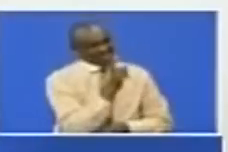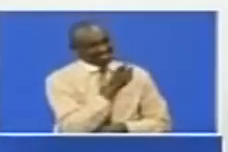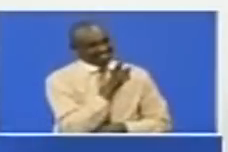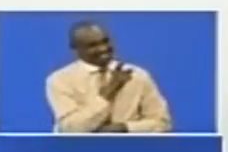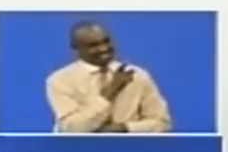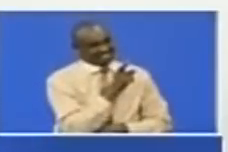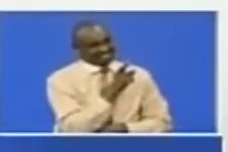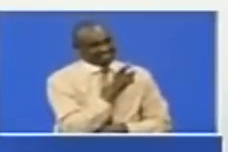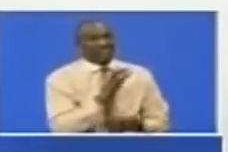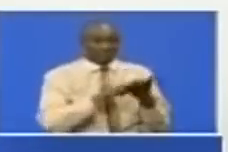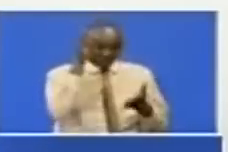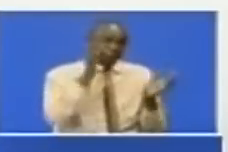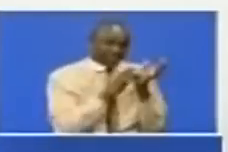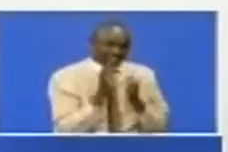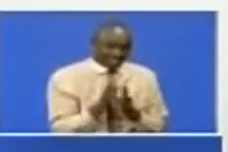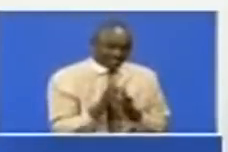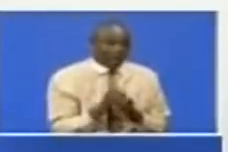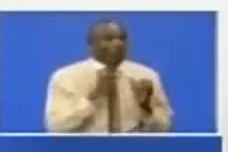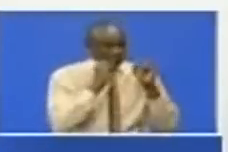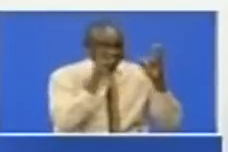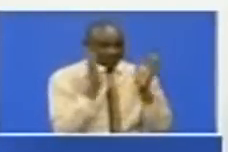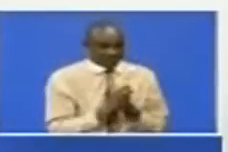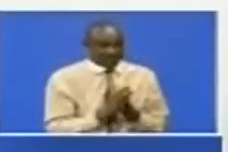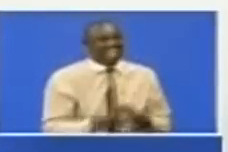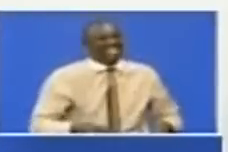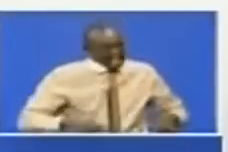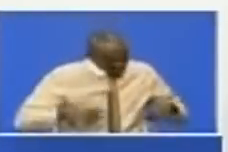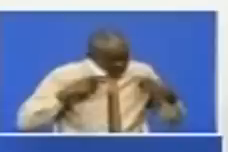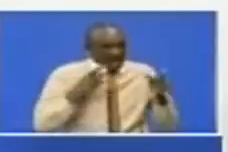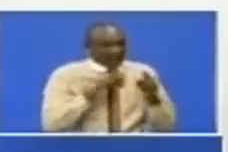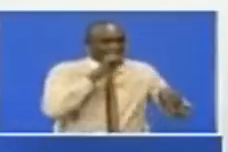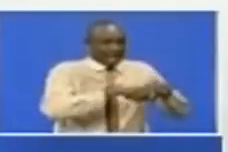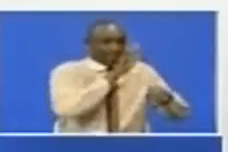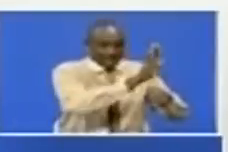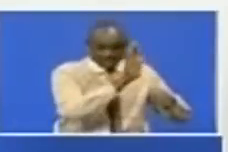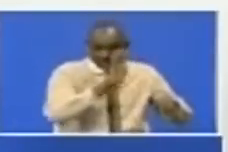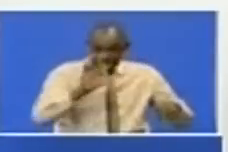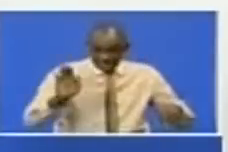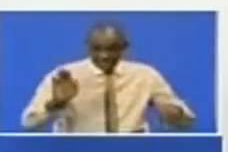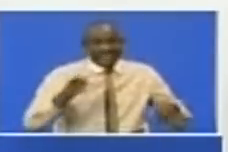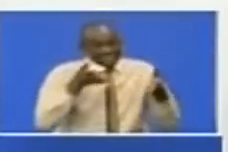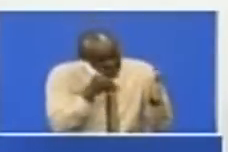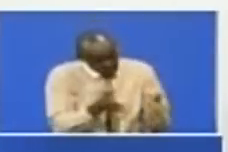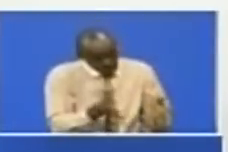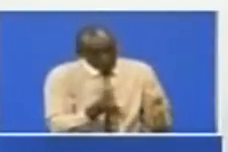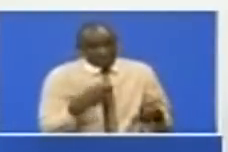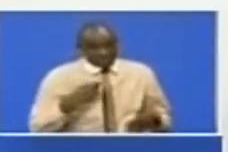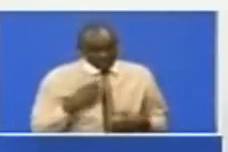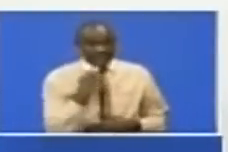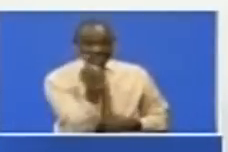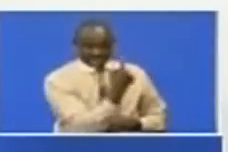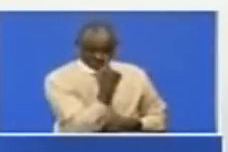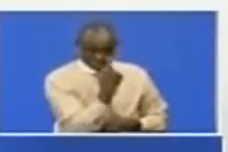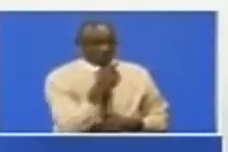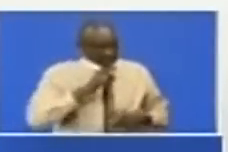Uh-huh. Glory to Jesus. So anyway, life is in season and in stages. Right. And right now, you know, singlehood is also